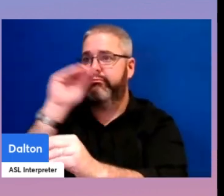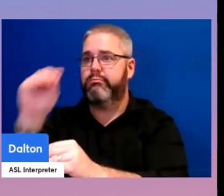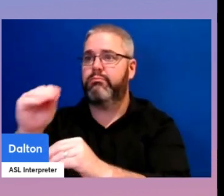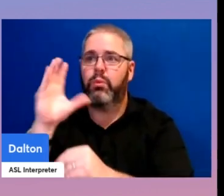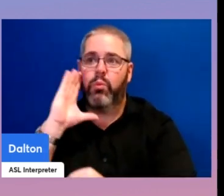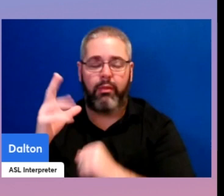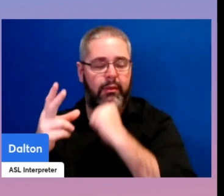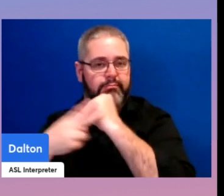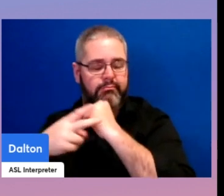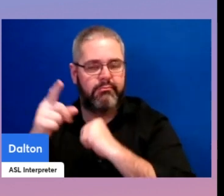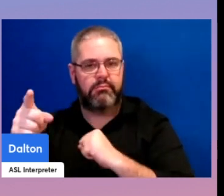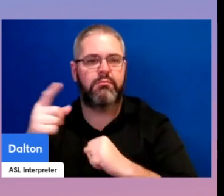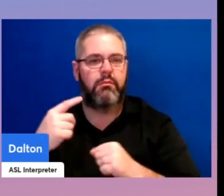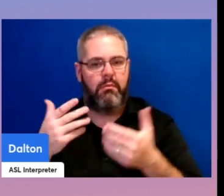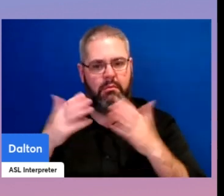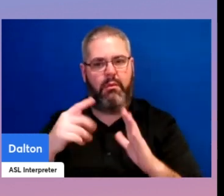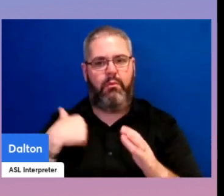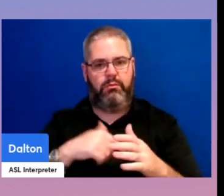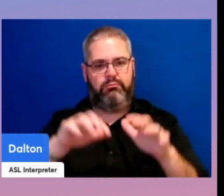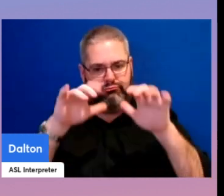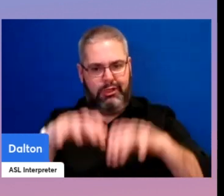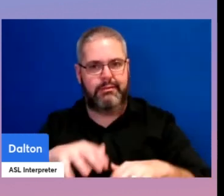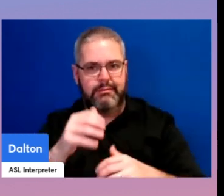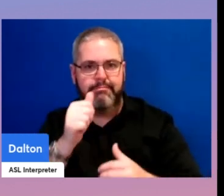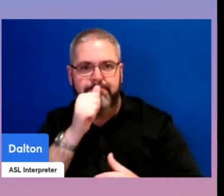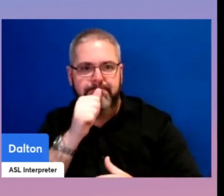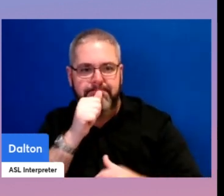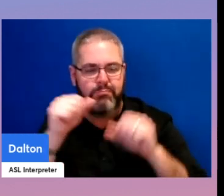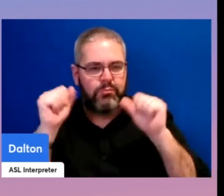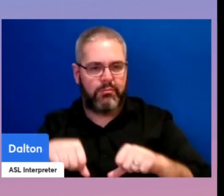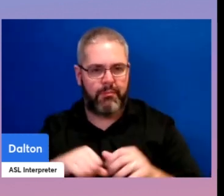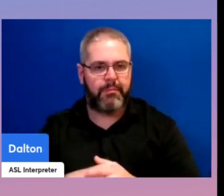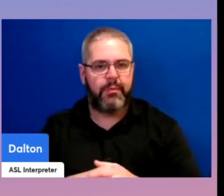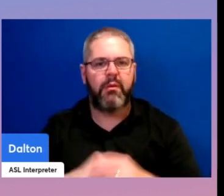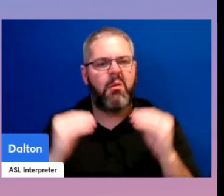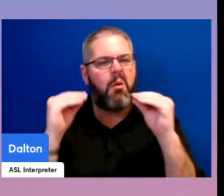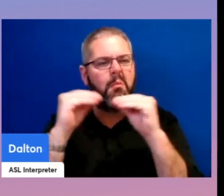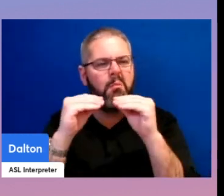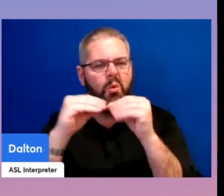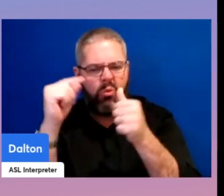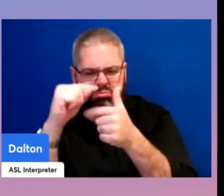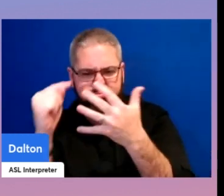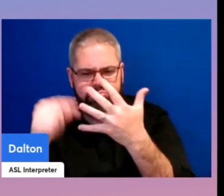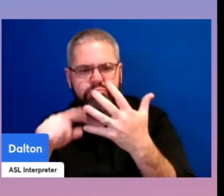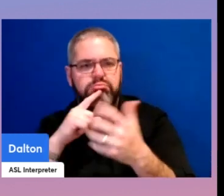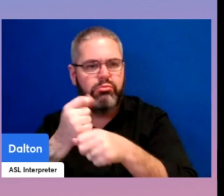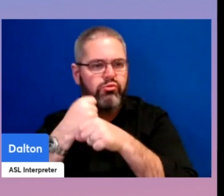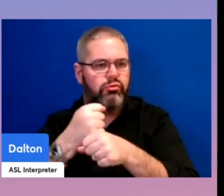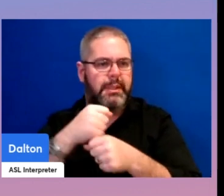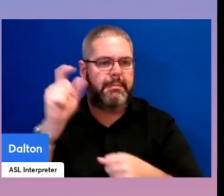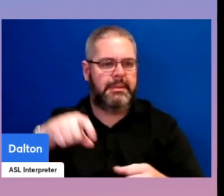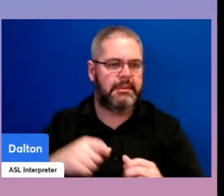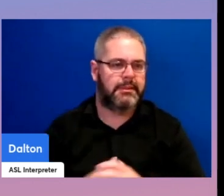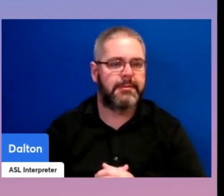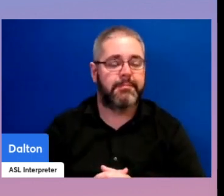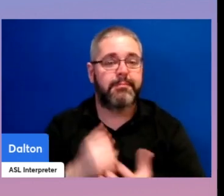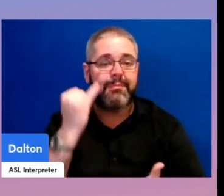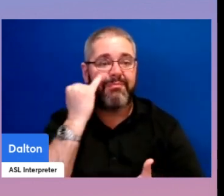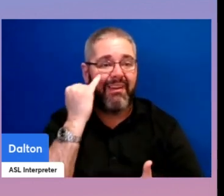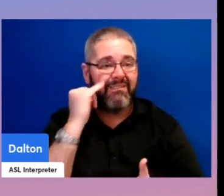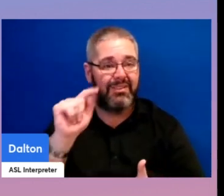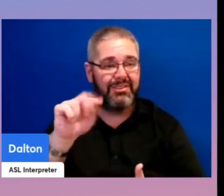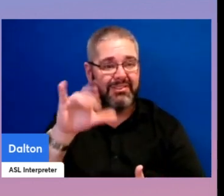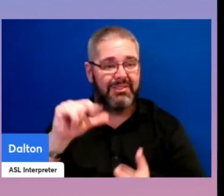allow us to write secrets. But there are two more objects that we have to create. So if we try to read it,